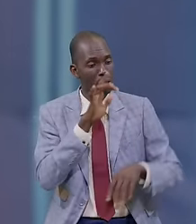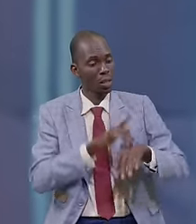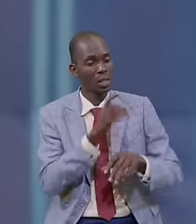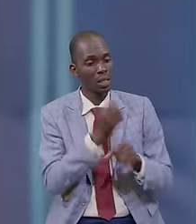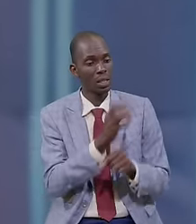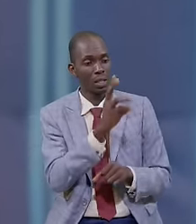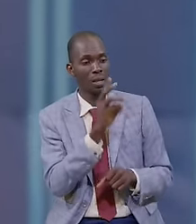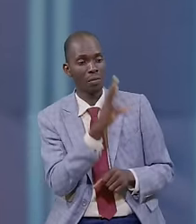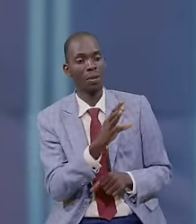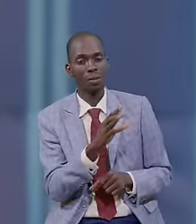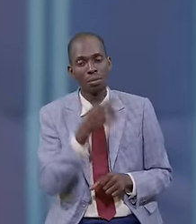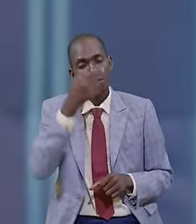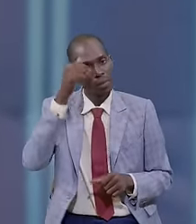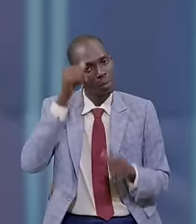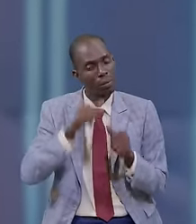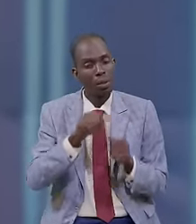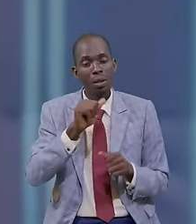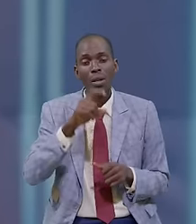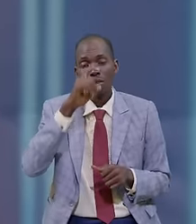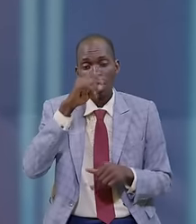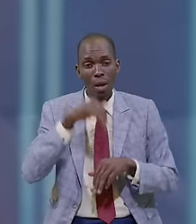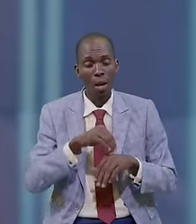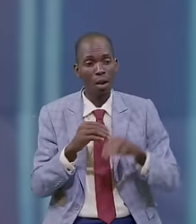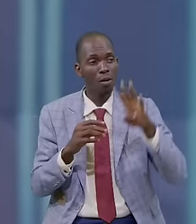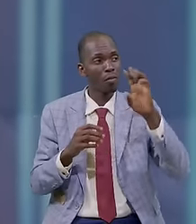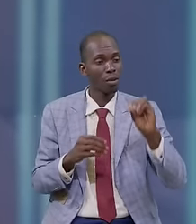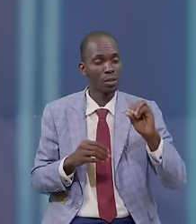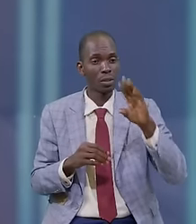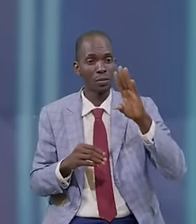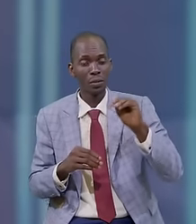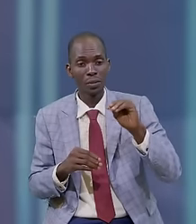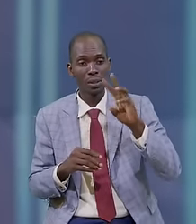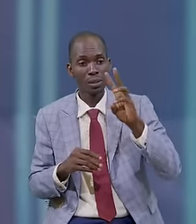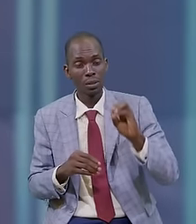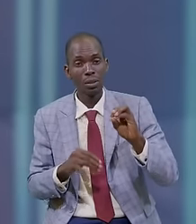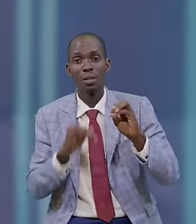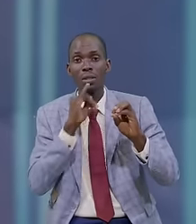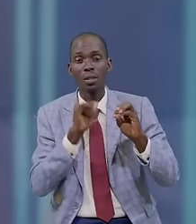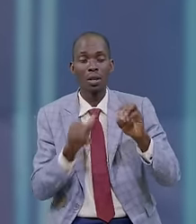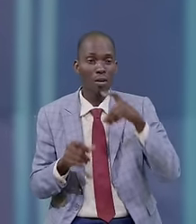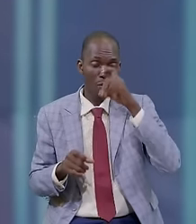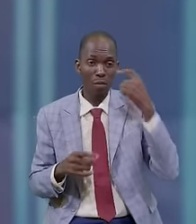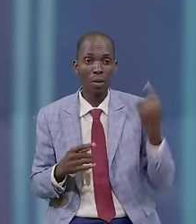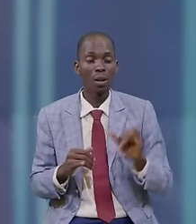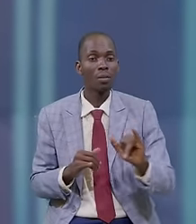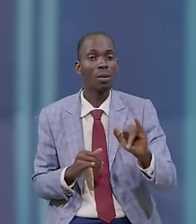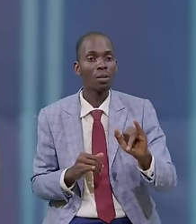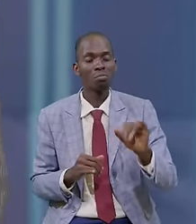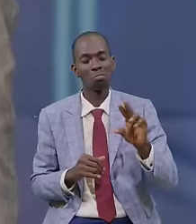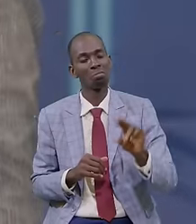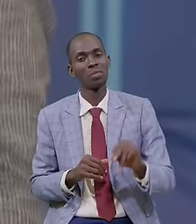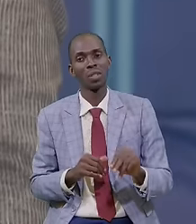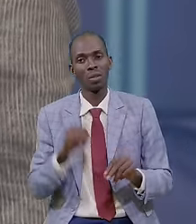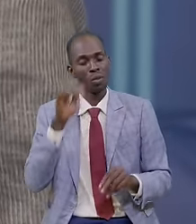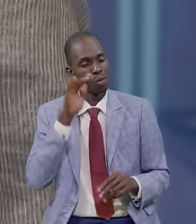fool at 40, at 50, at 60 is a fool forever. She came back and